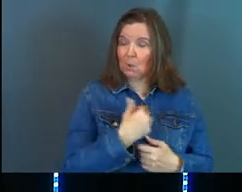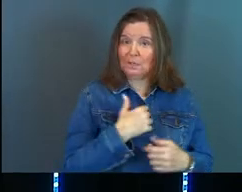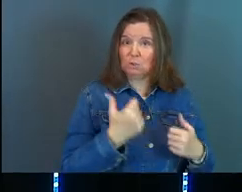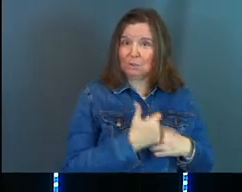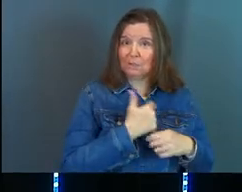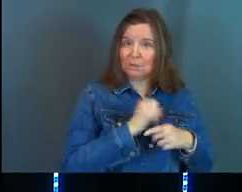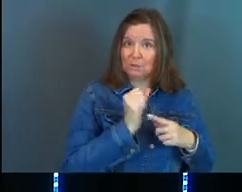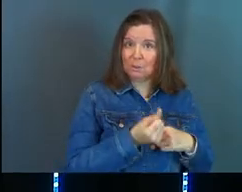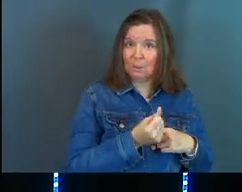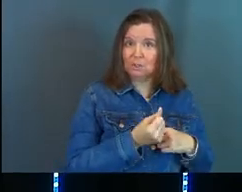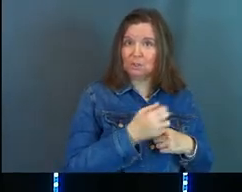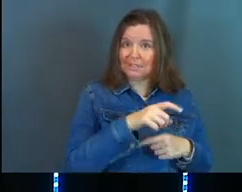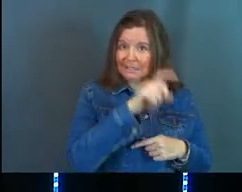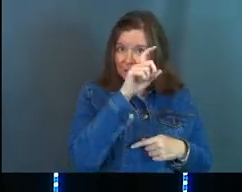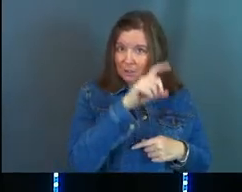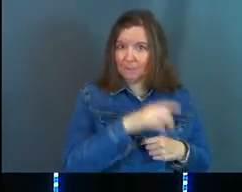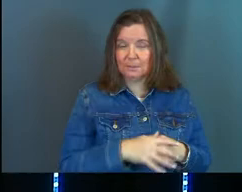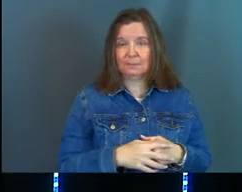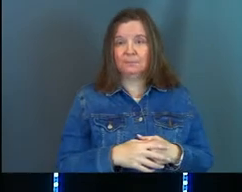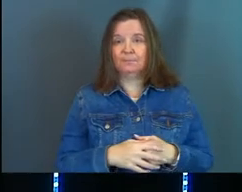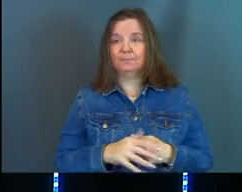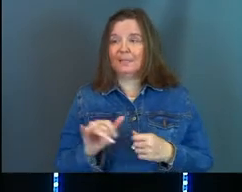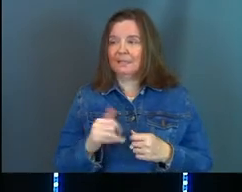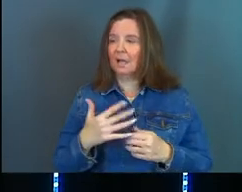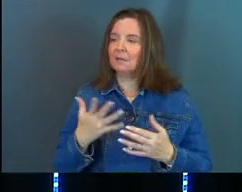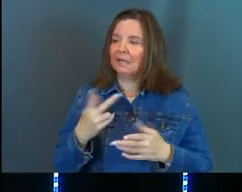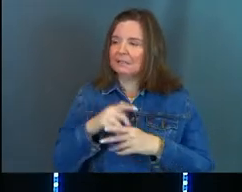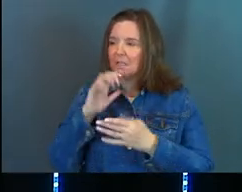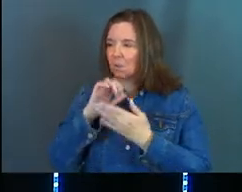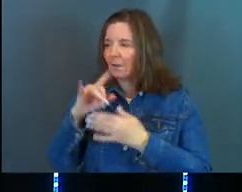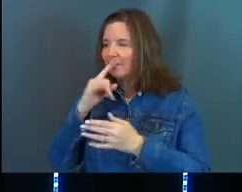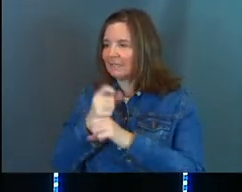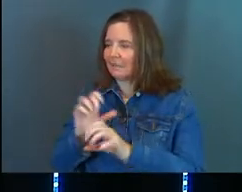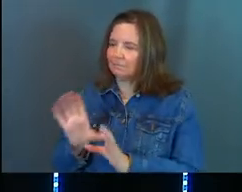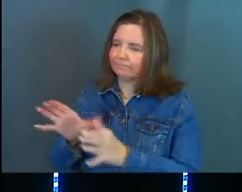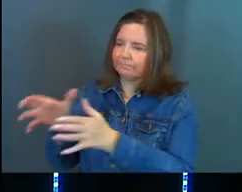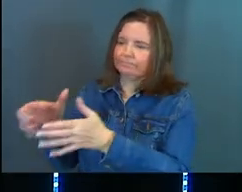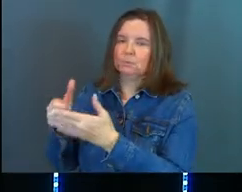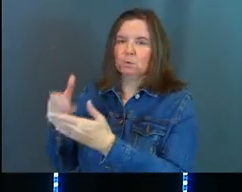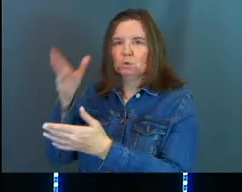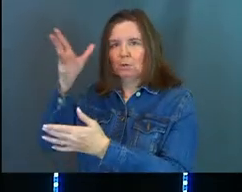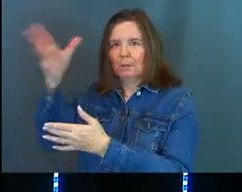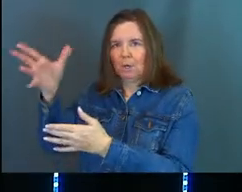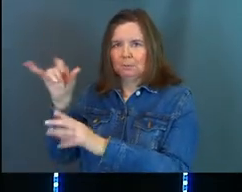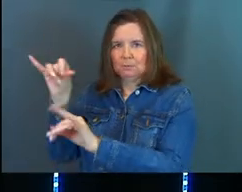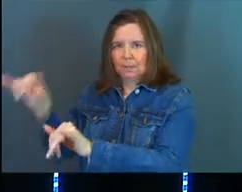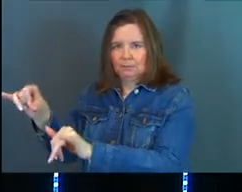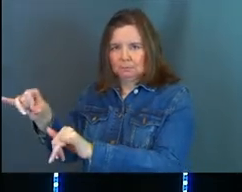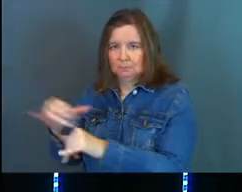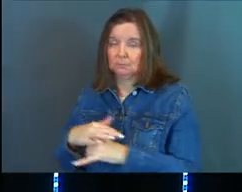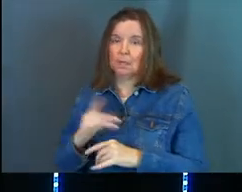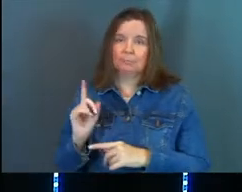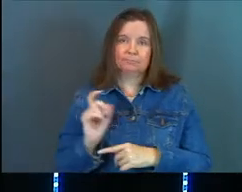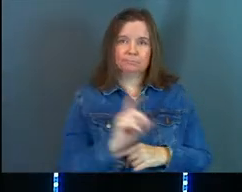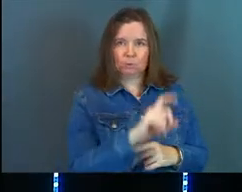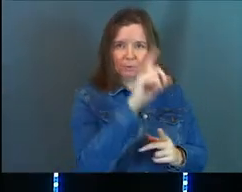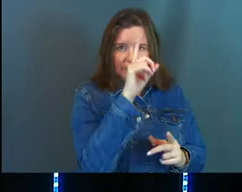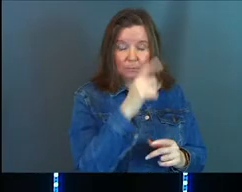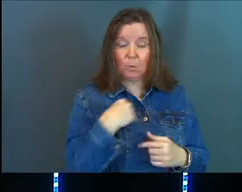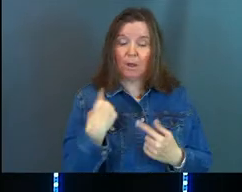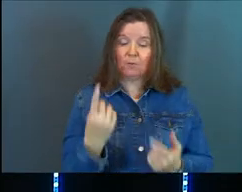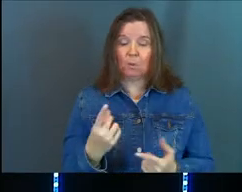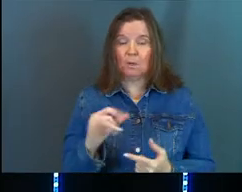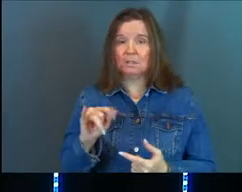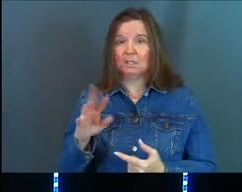into a dangerous situation in Egypt, right? And it's like, let's get the wife and kids out of here. And so that's what he does. Well, after